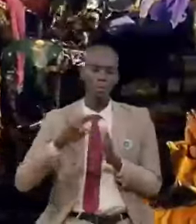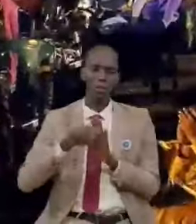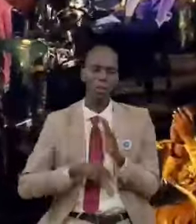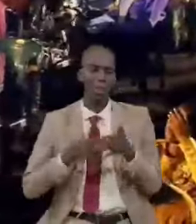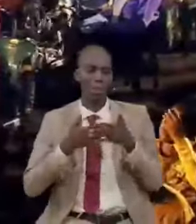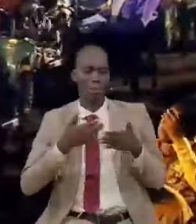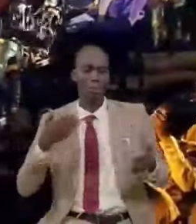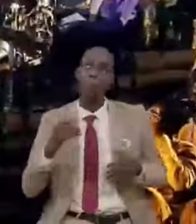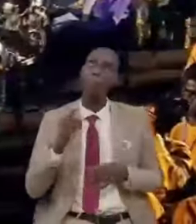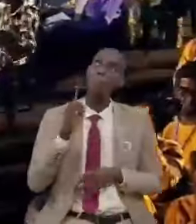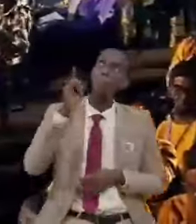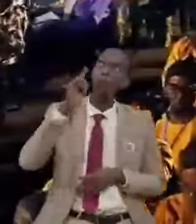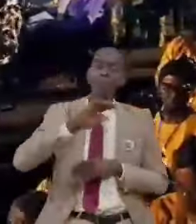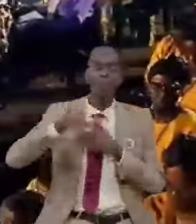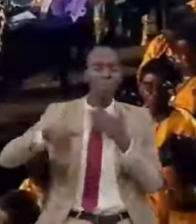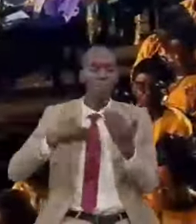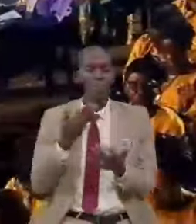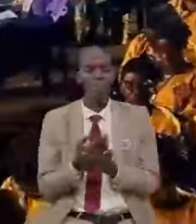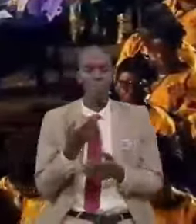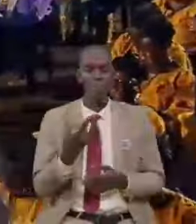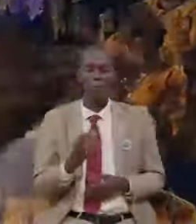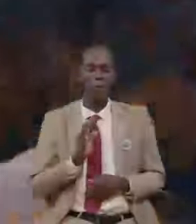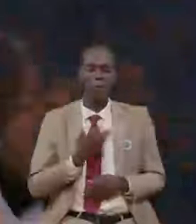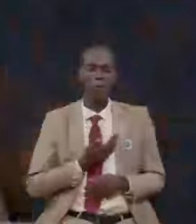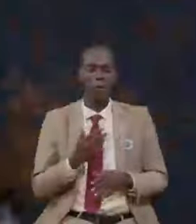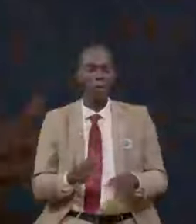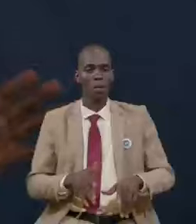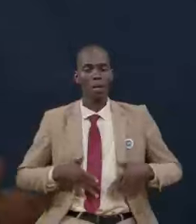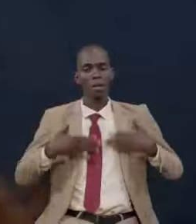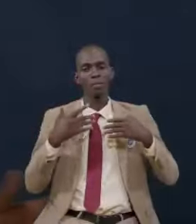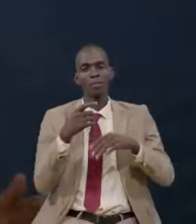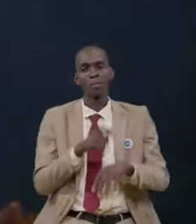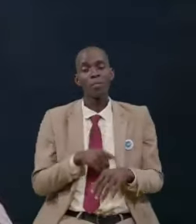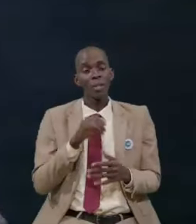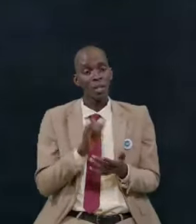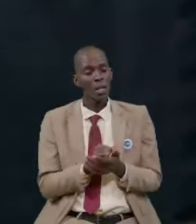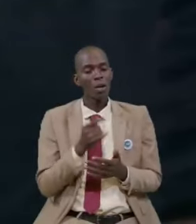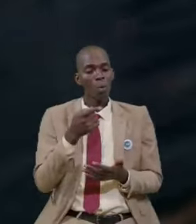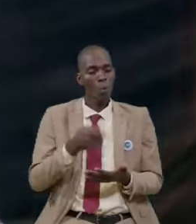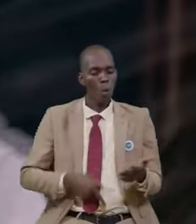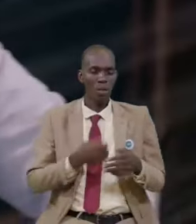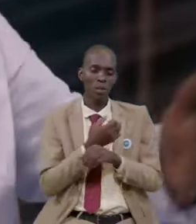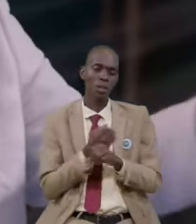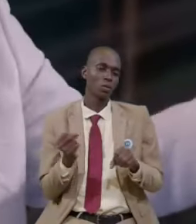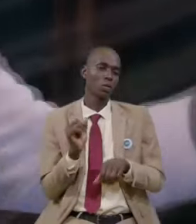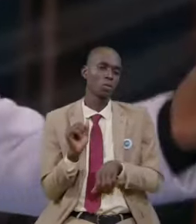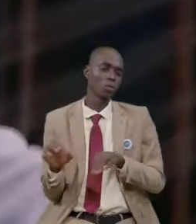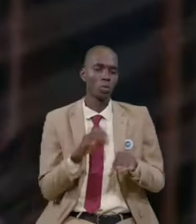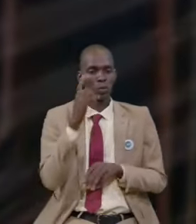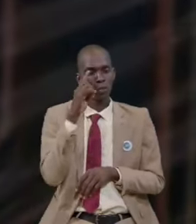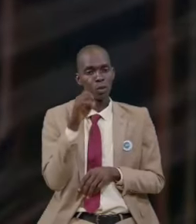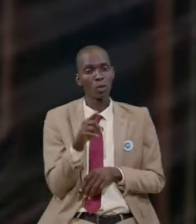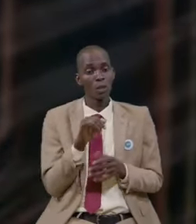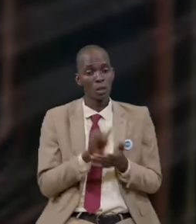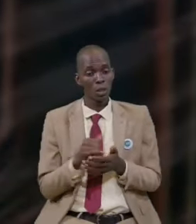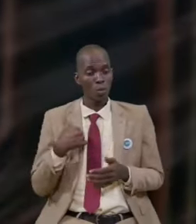the days of our lives. That's what salvation does, that now we go out and we live